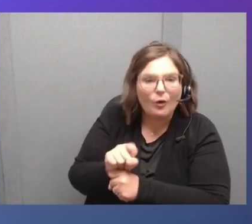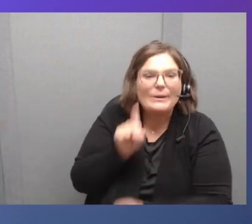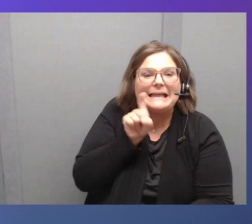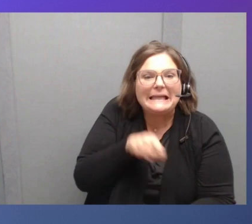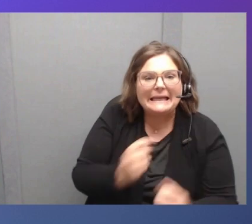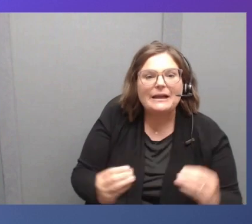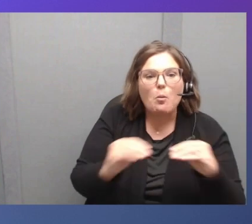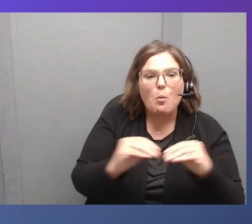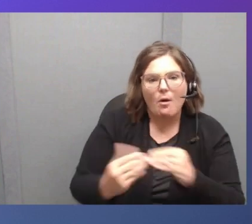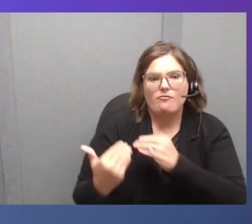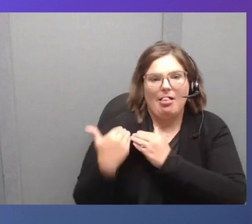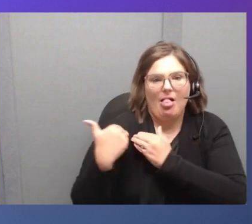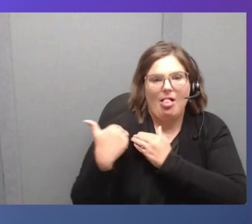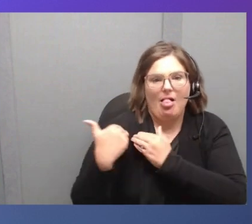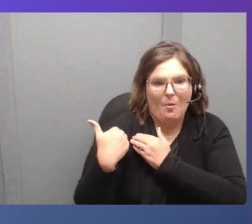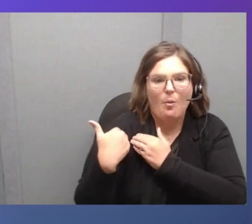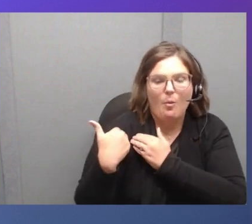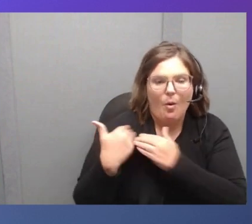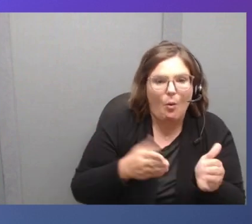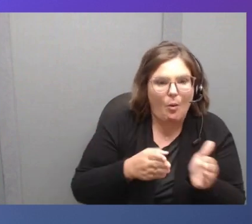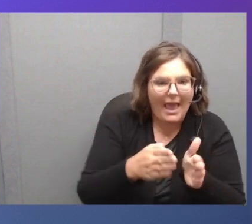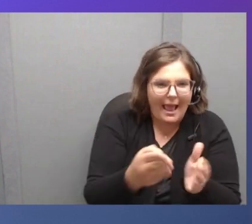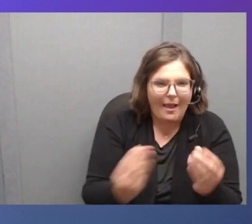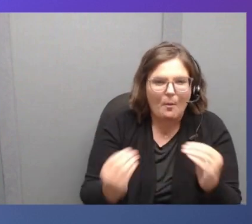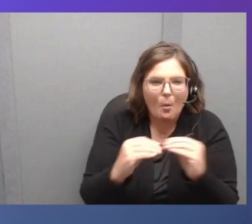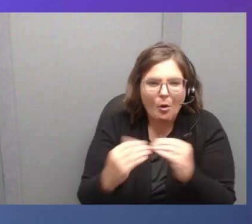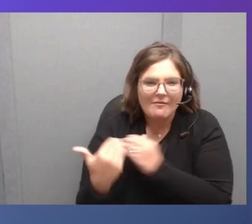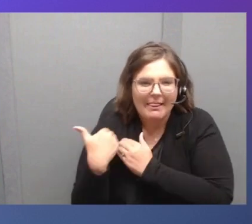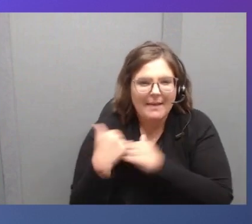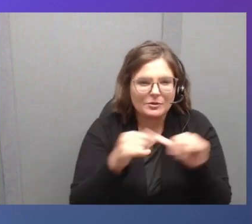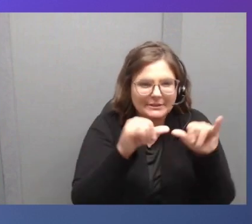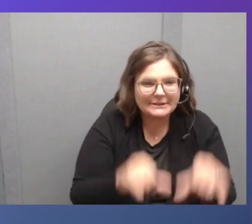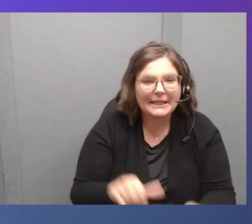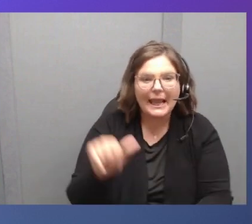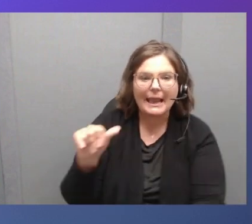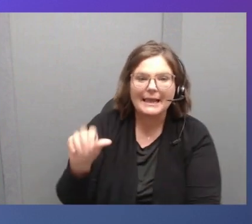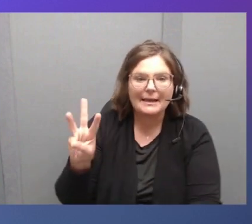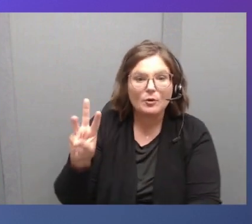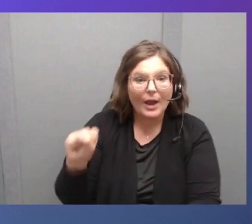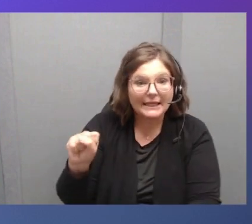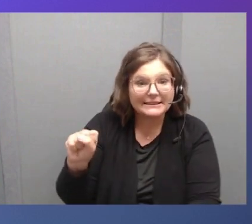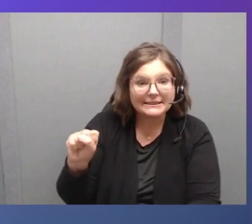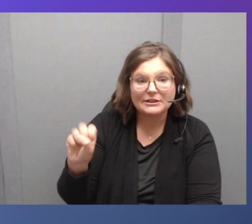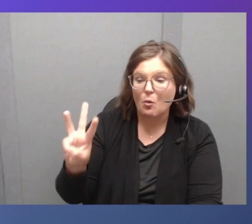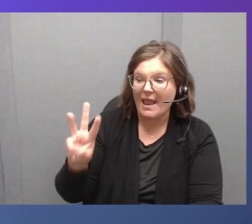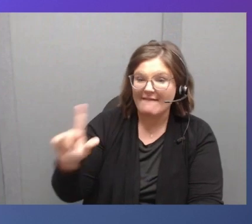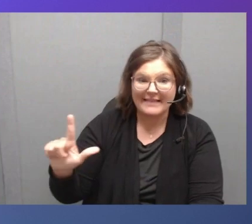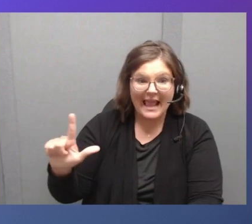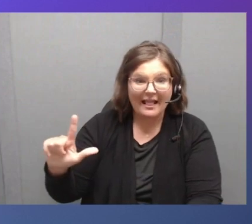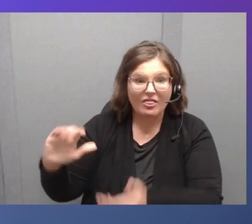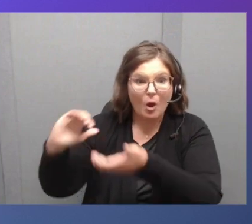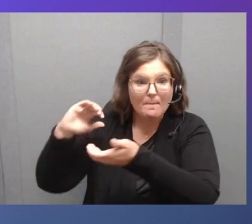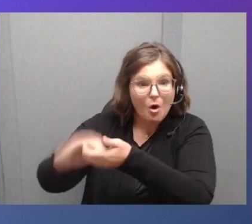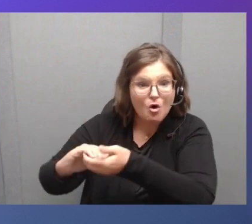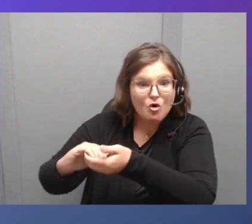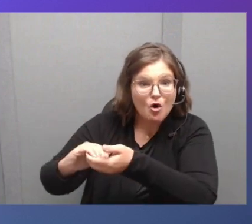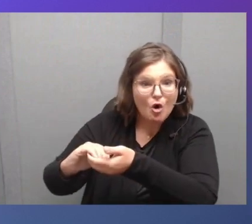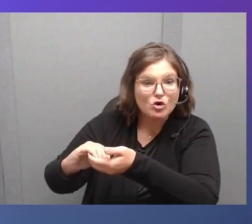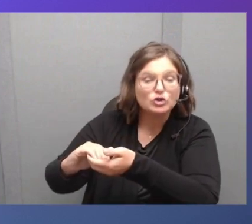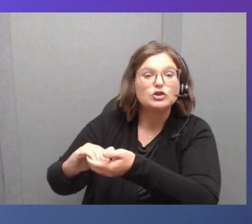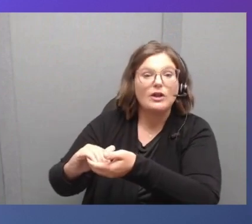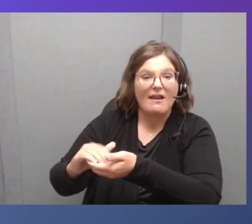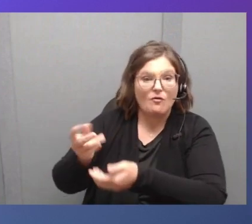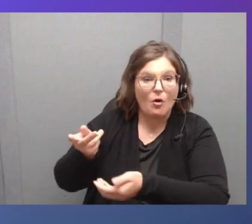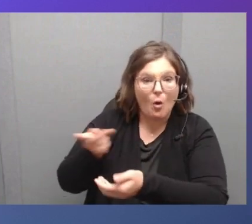so what we're finding is that working with our AWS Wavelength partners, you can deploy, say, models at the edge